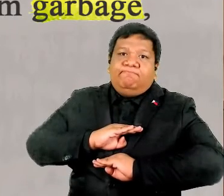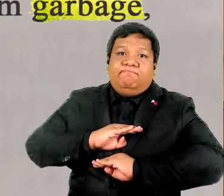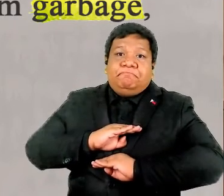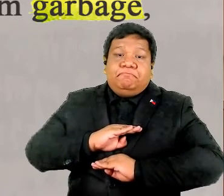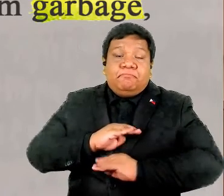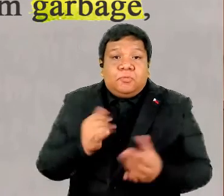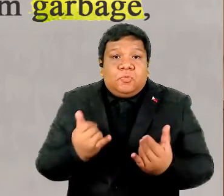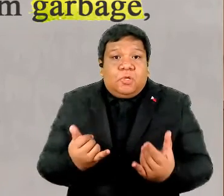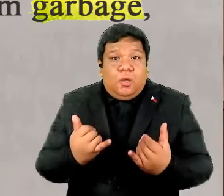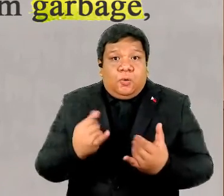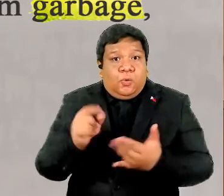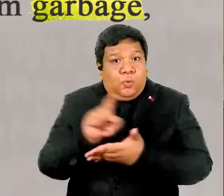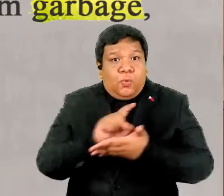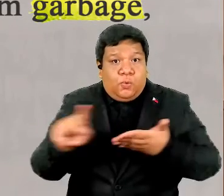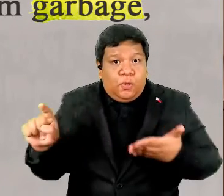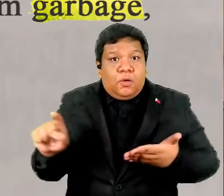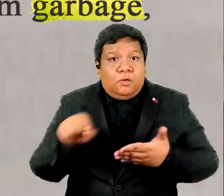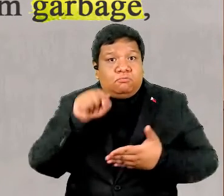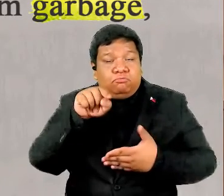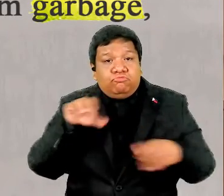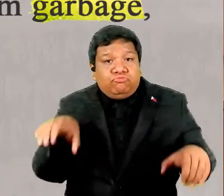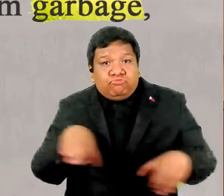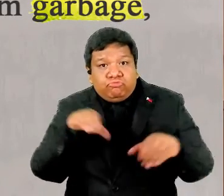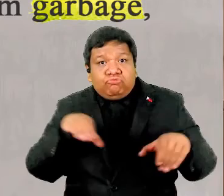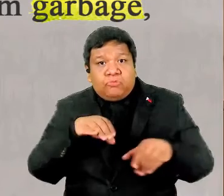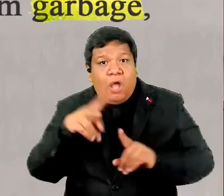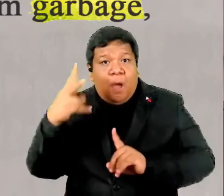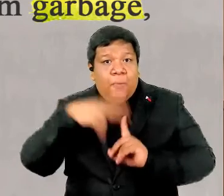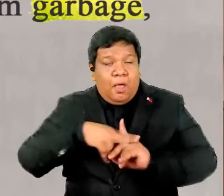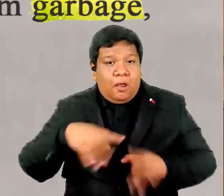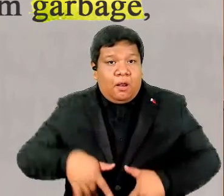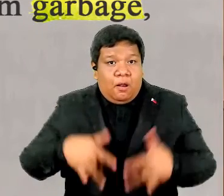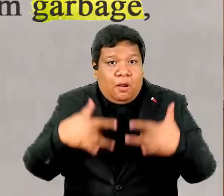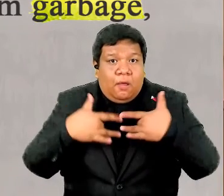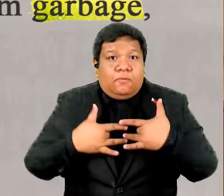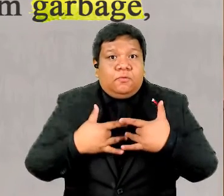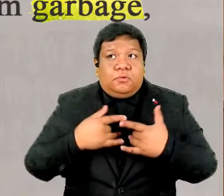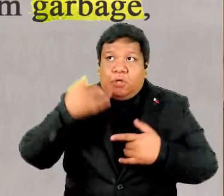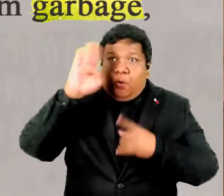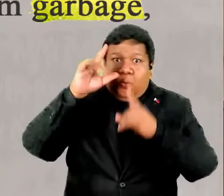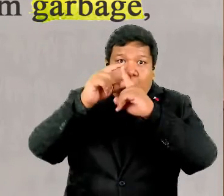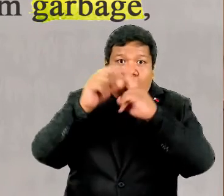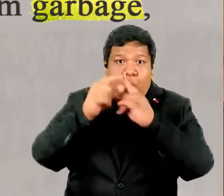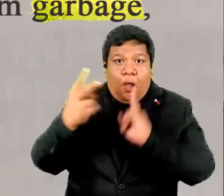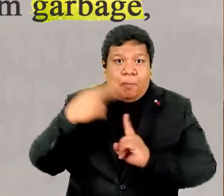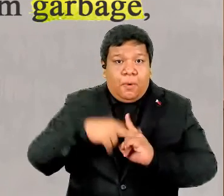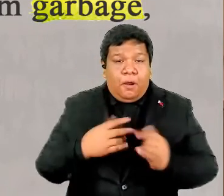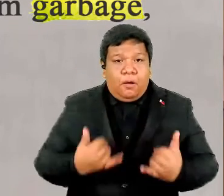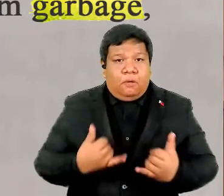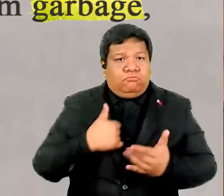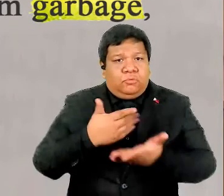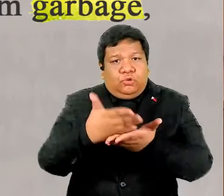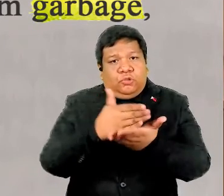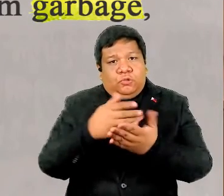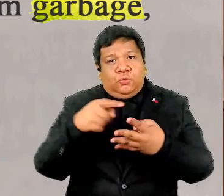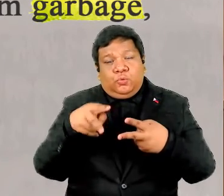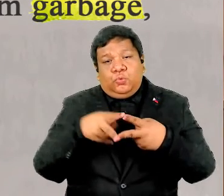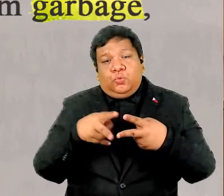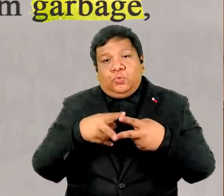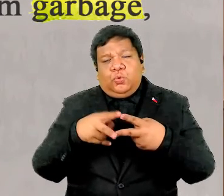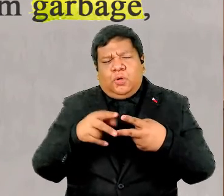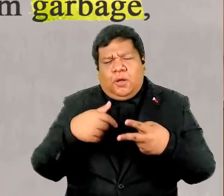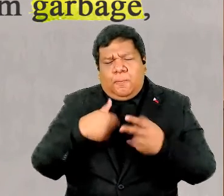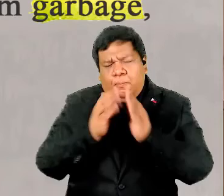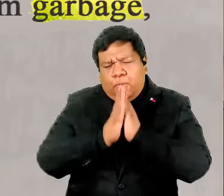now? This week, as a way of practical application in order to apply or the Word of God today, let me share two things